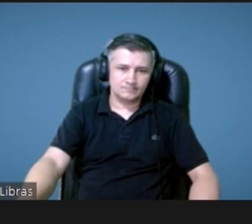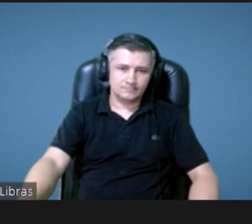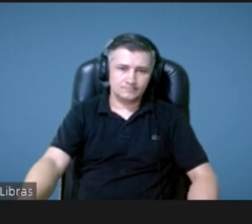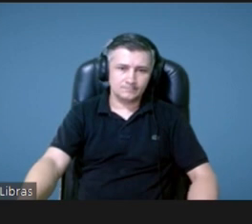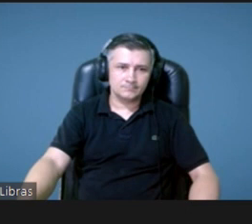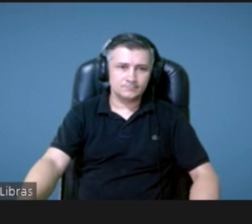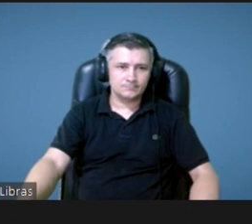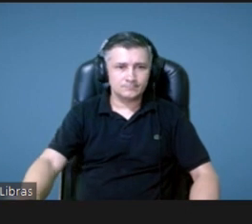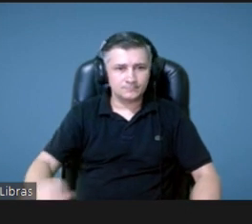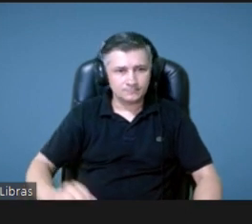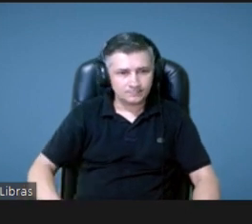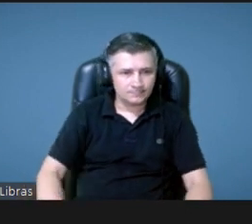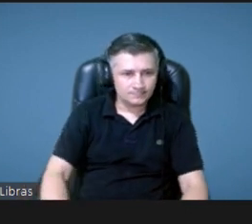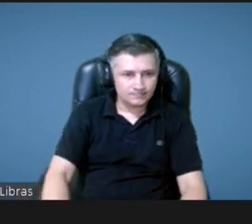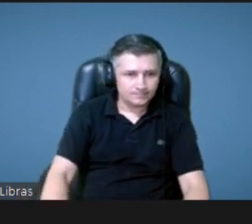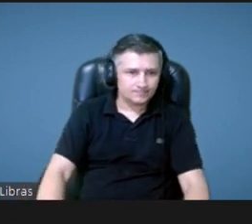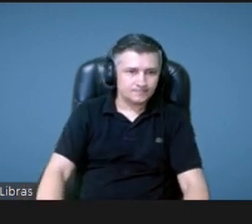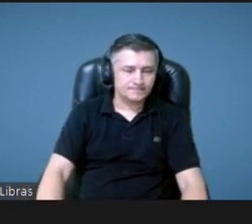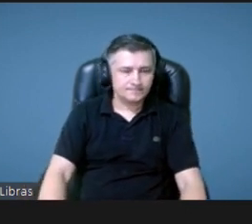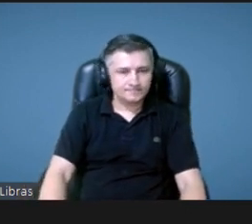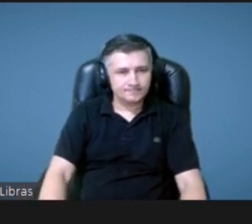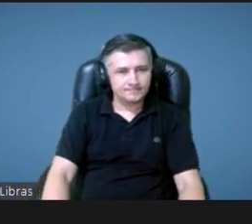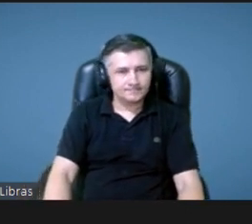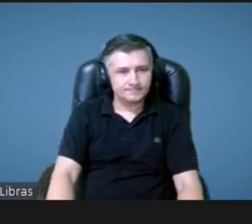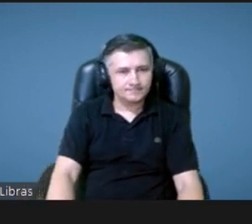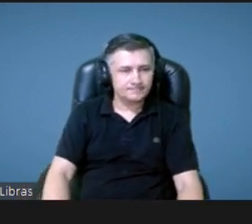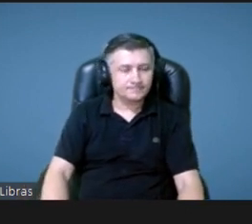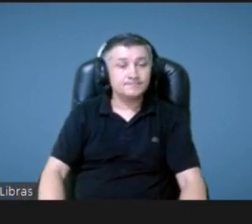The next question comes from Fanny.